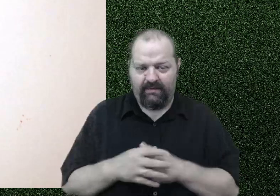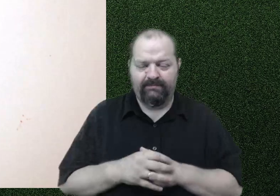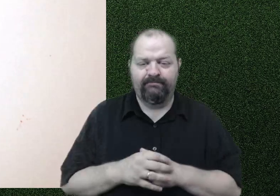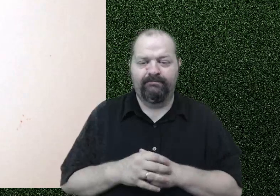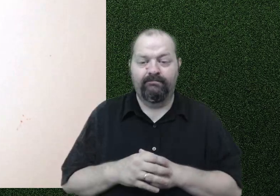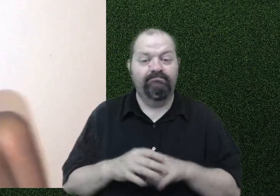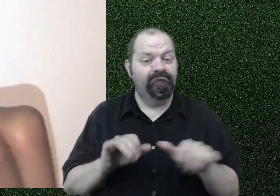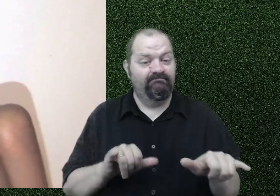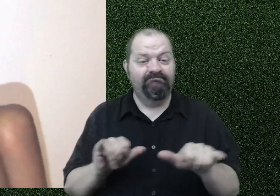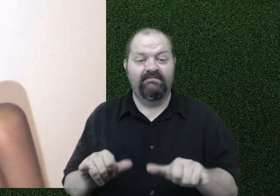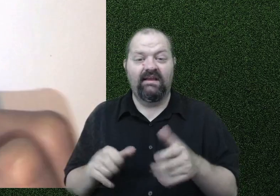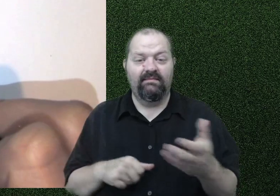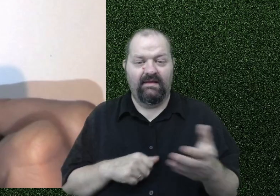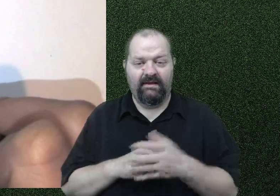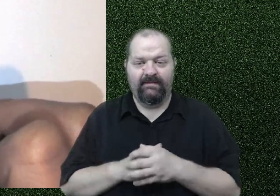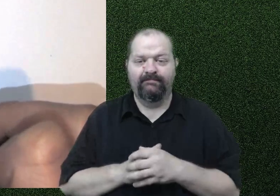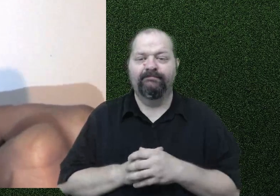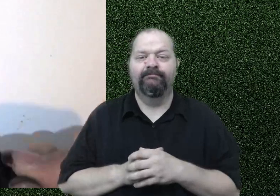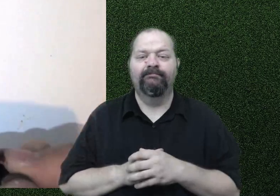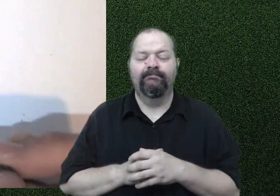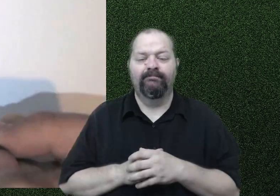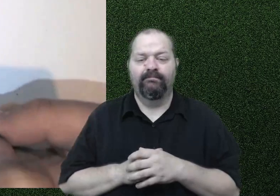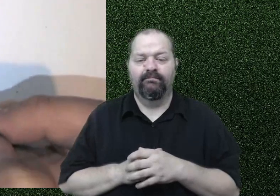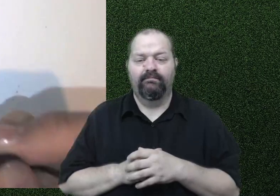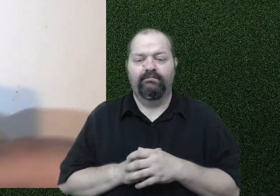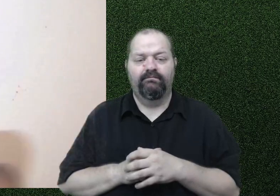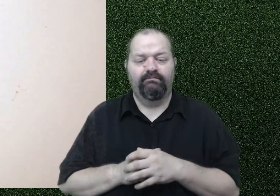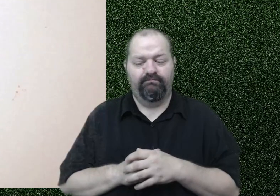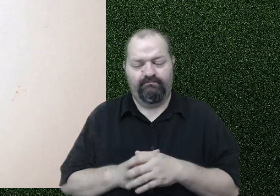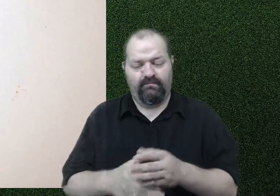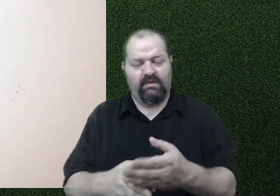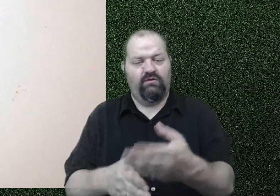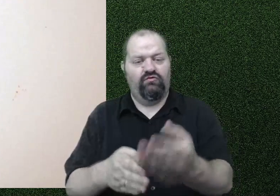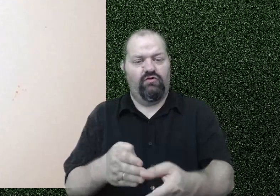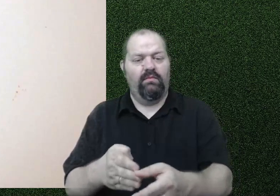Same thing, terminal minus initial.